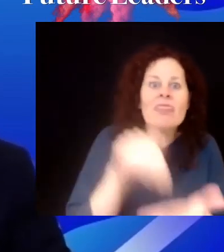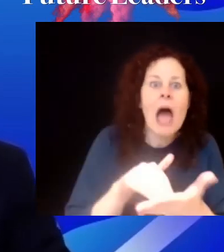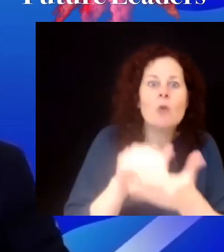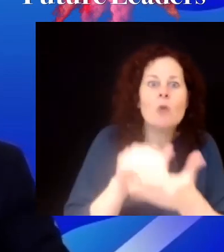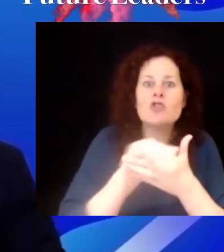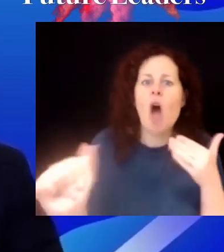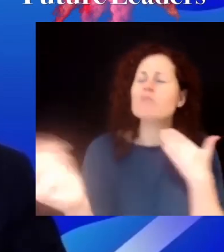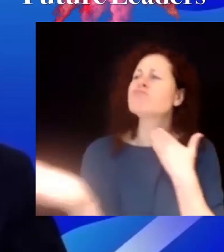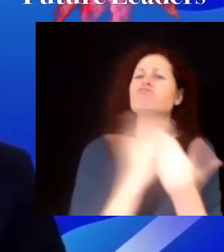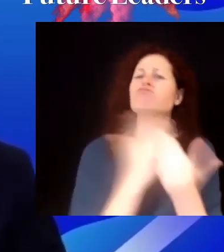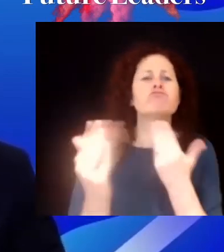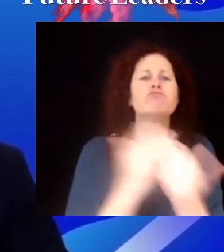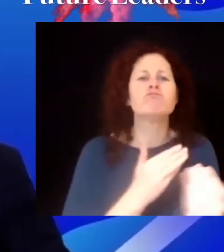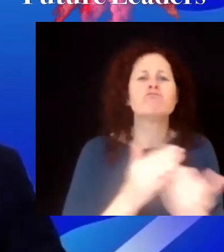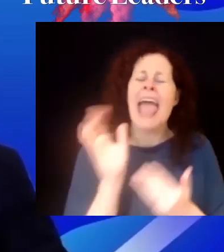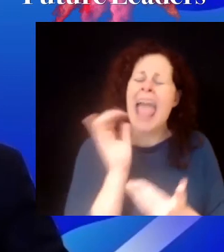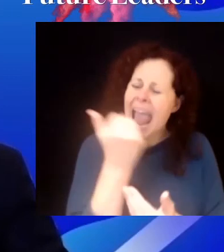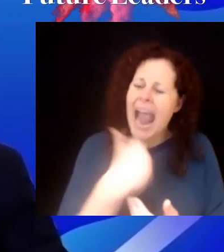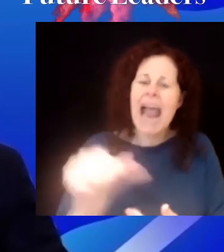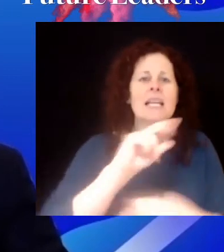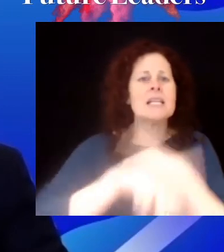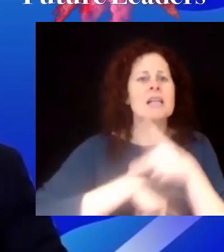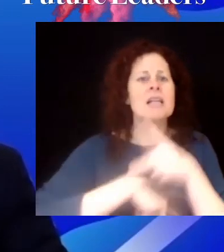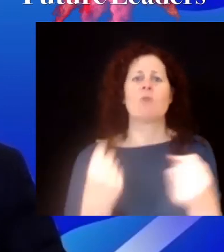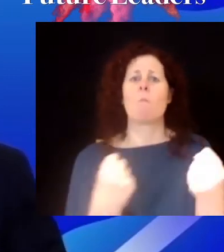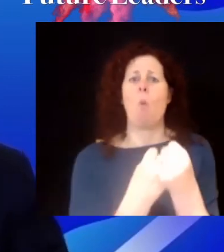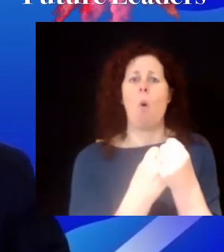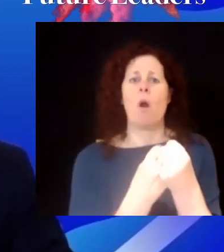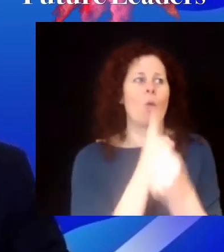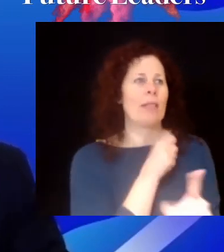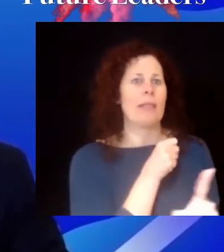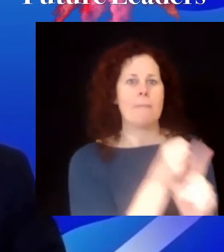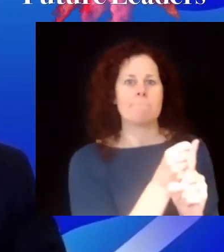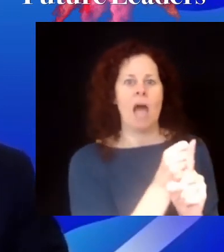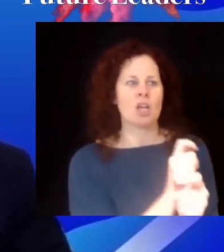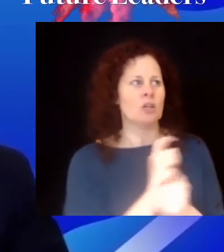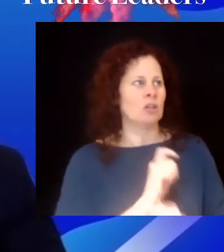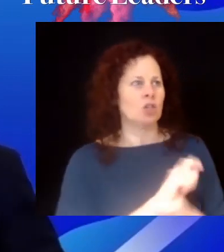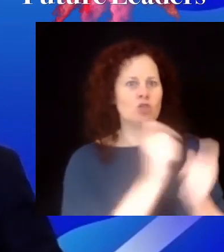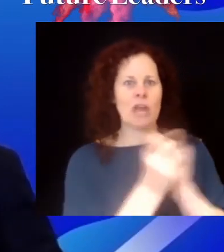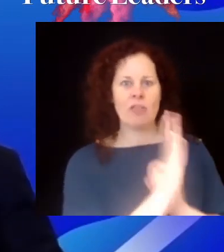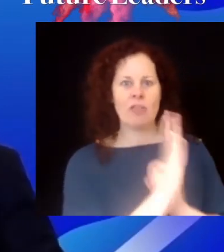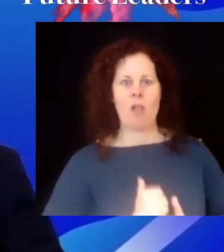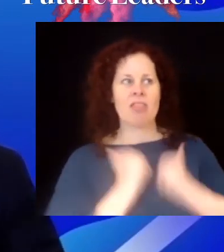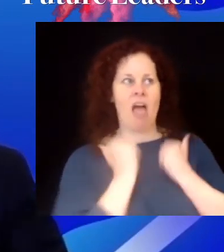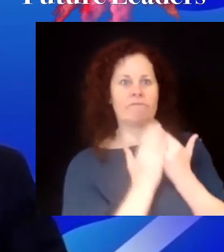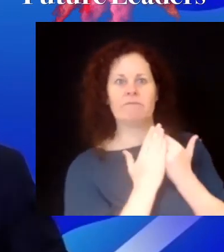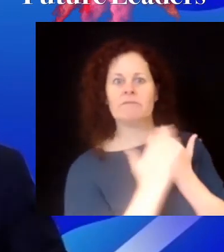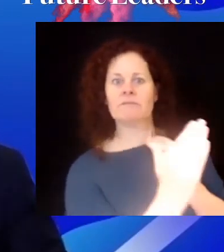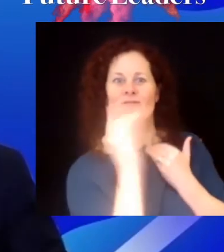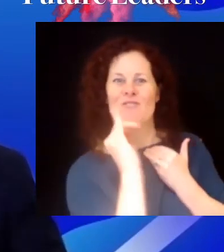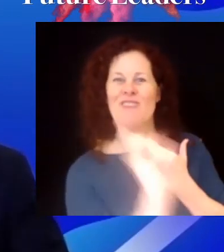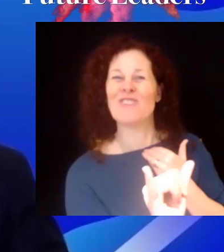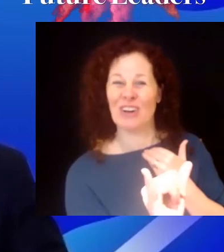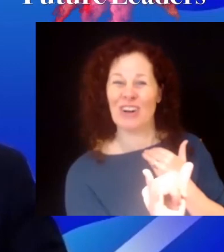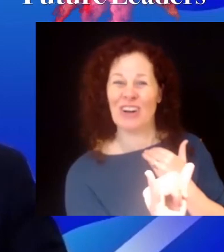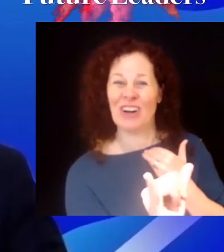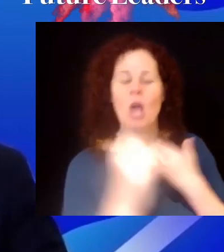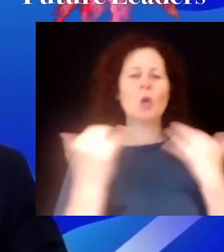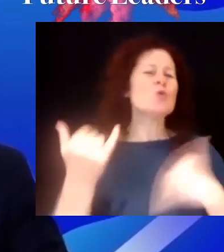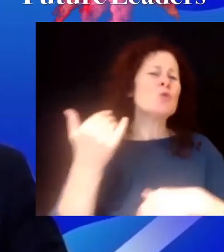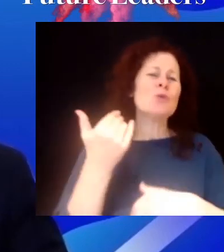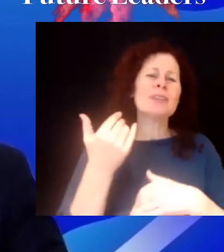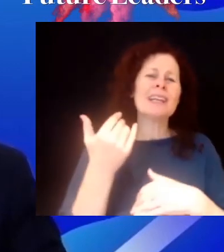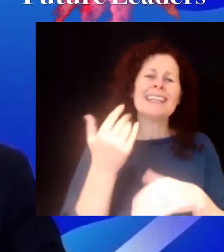and donors who stood up amidst the COVID disruption to demonstrate your commitment to investing in tomorrow's